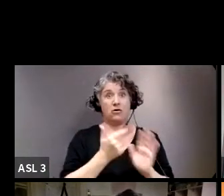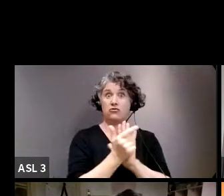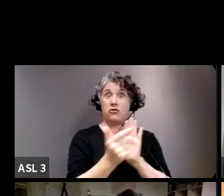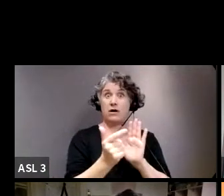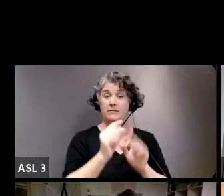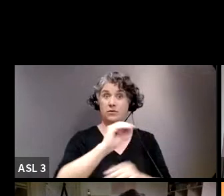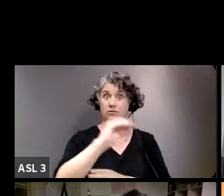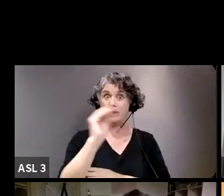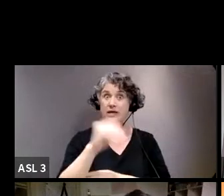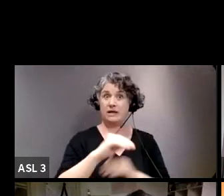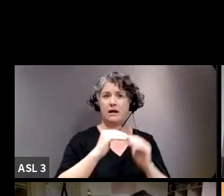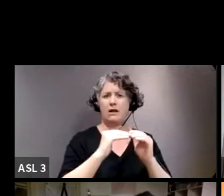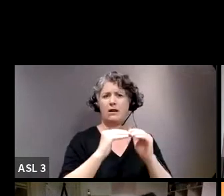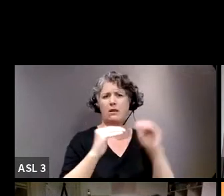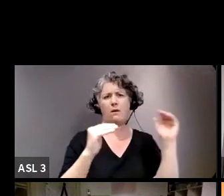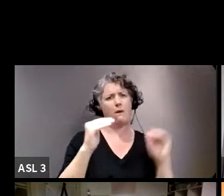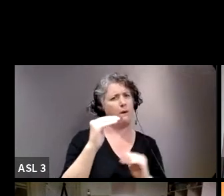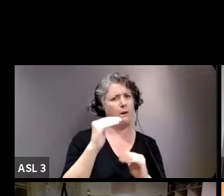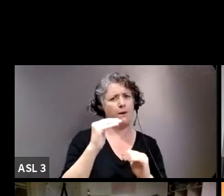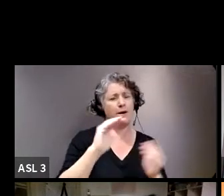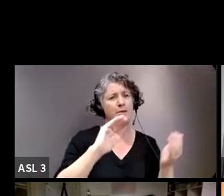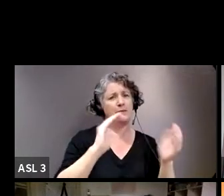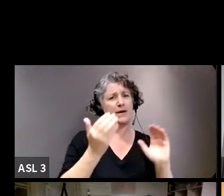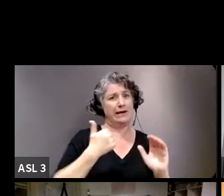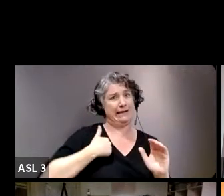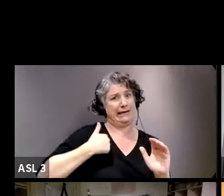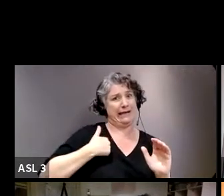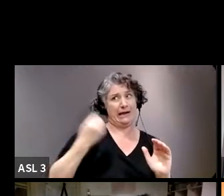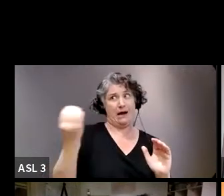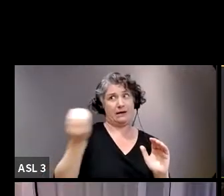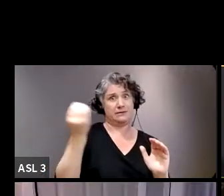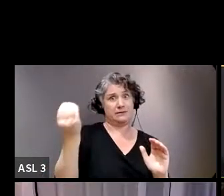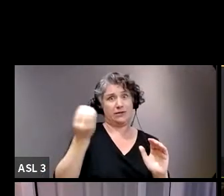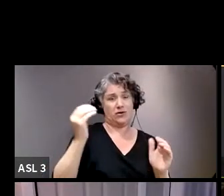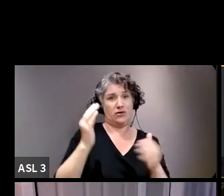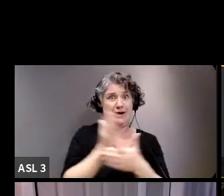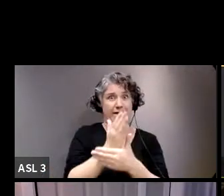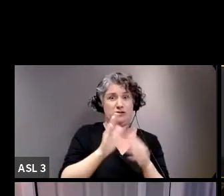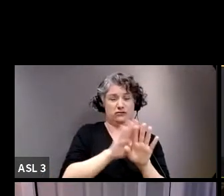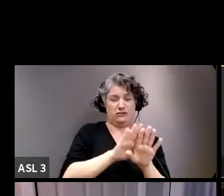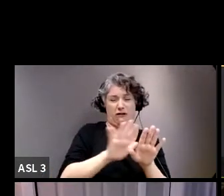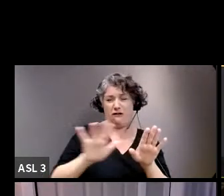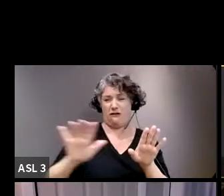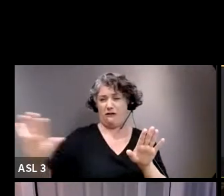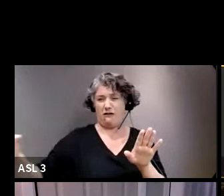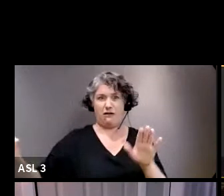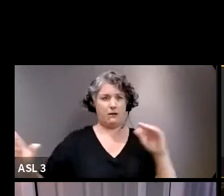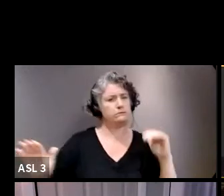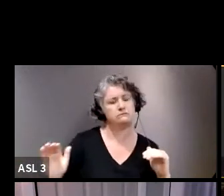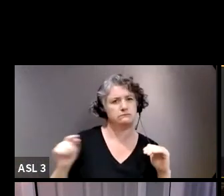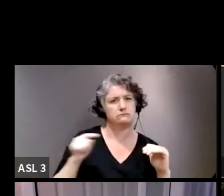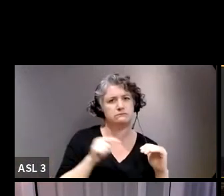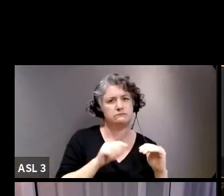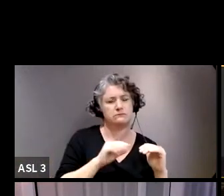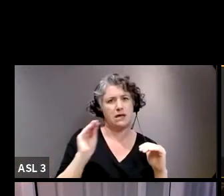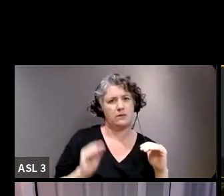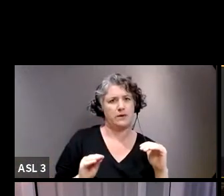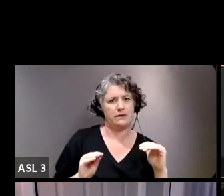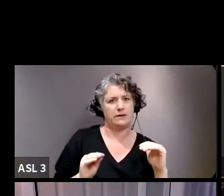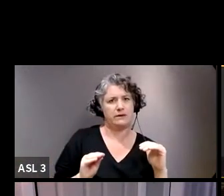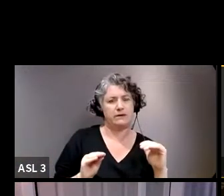rate far below the canadian and ontario averages we also